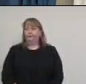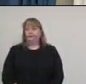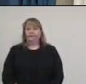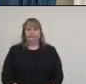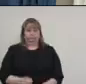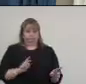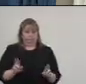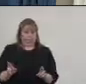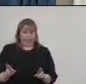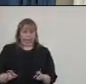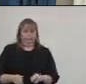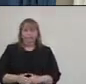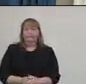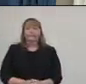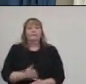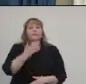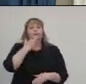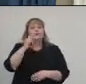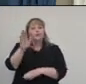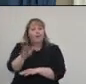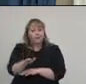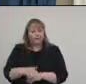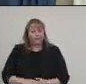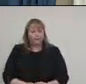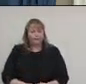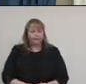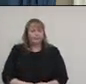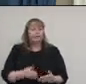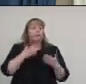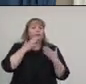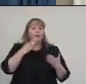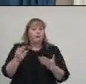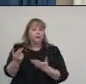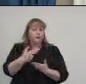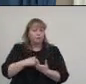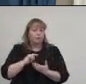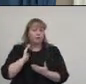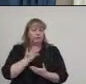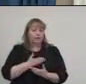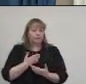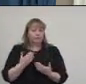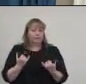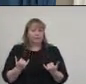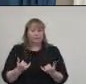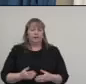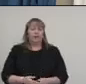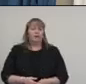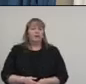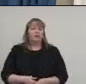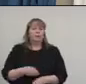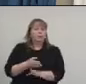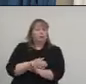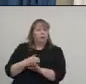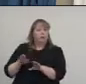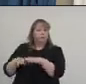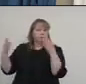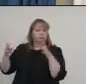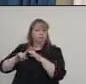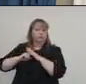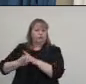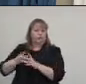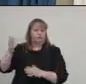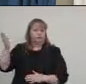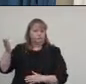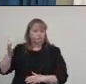Ready to go? Good afternoon. Thank you all for joining me here. Before I get into my prepared remarks for this